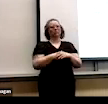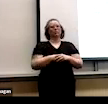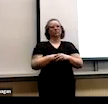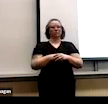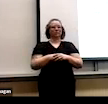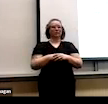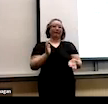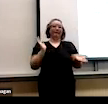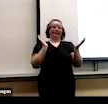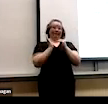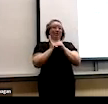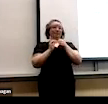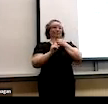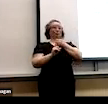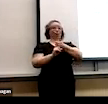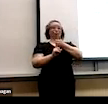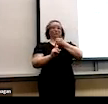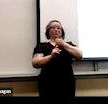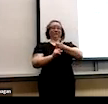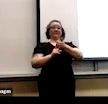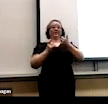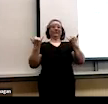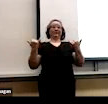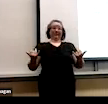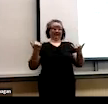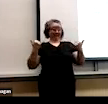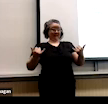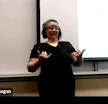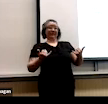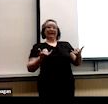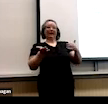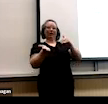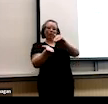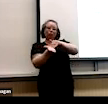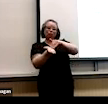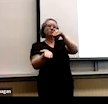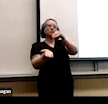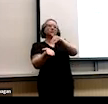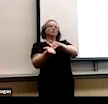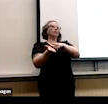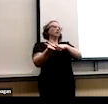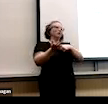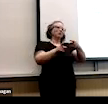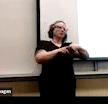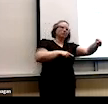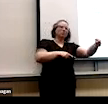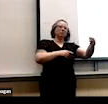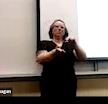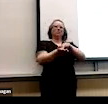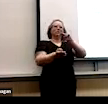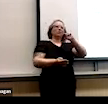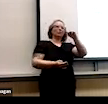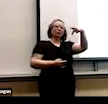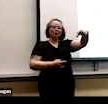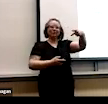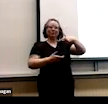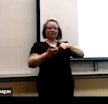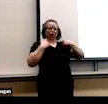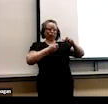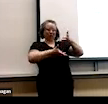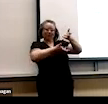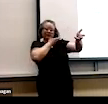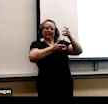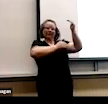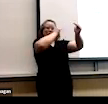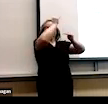provider, especially unless we have our own made locally peer support programs. It's hard to hook people up. From a privacy standpoint, it's